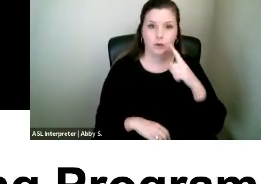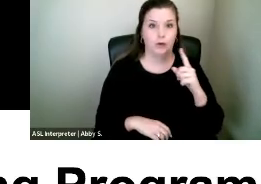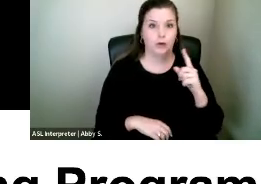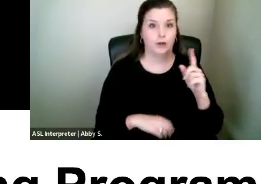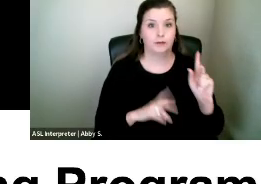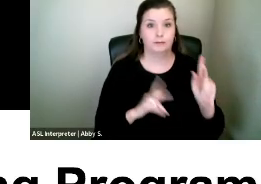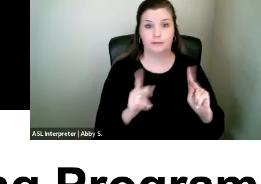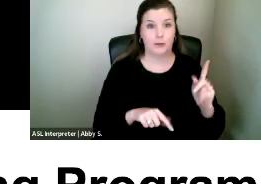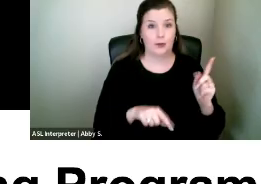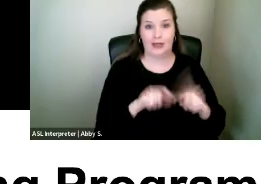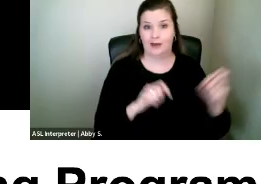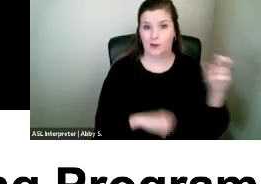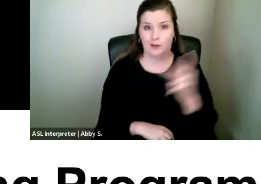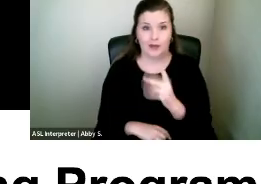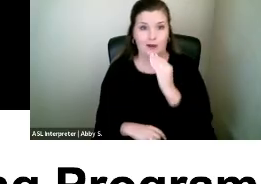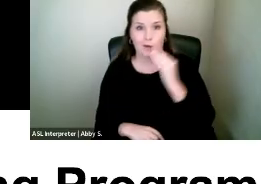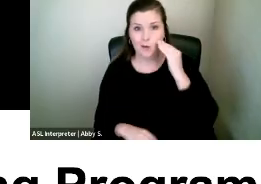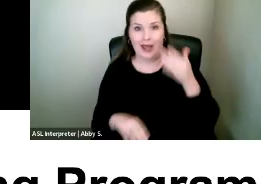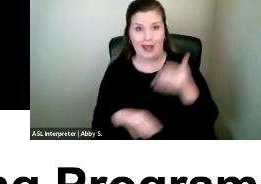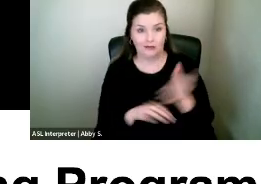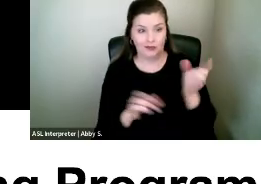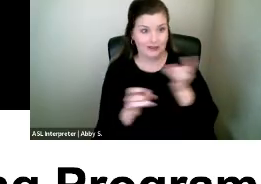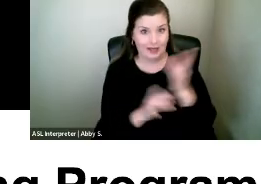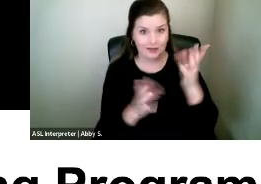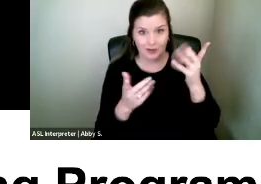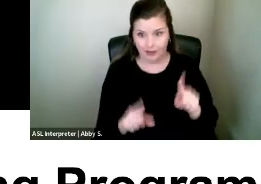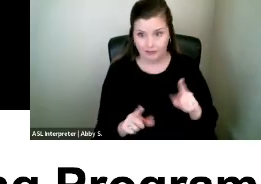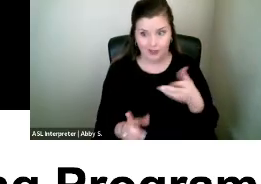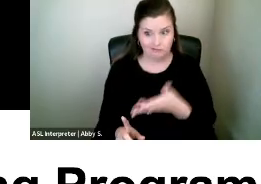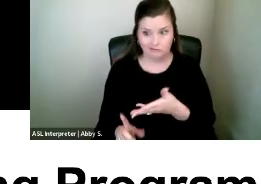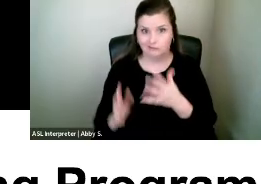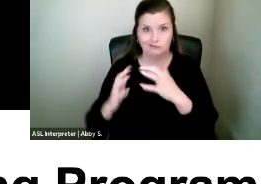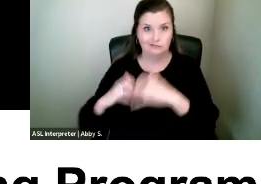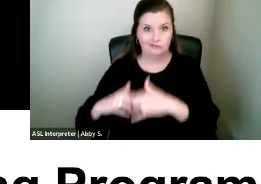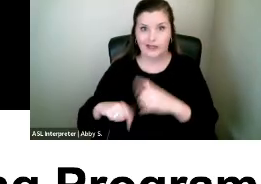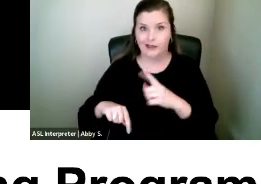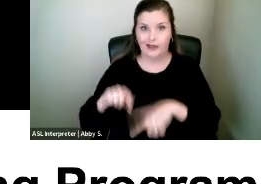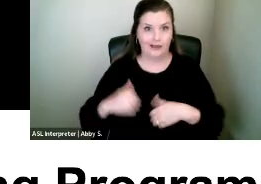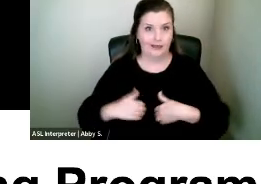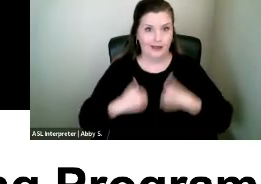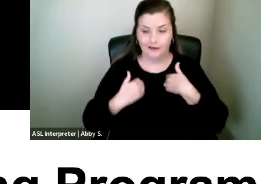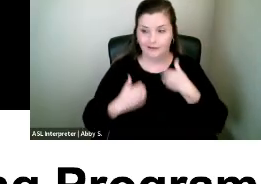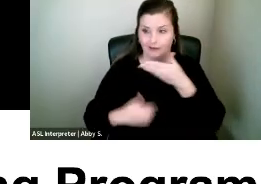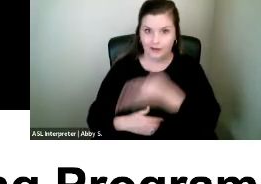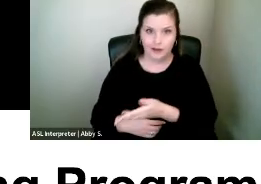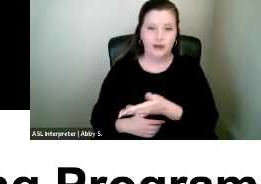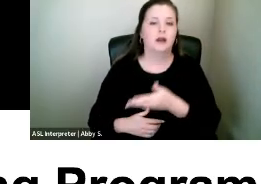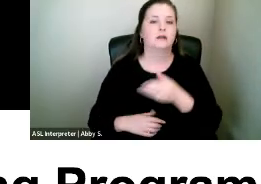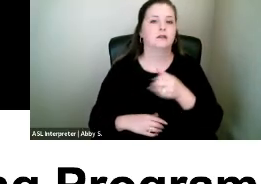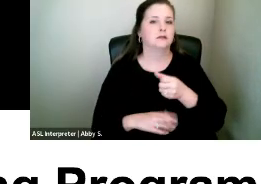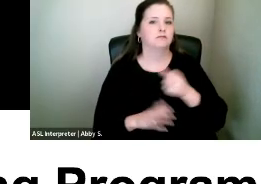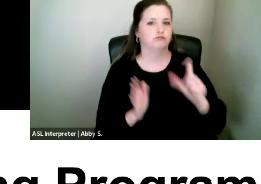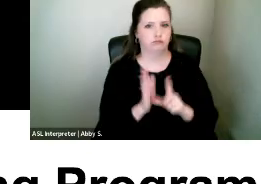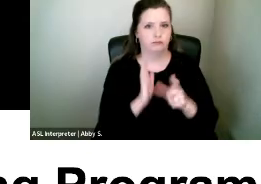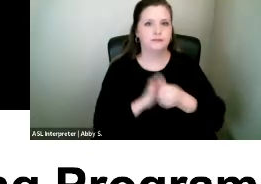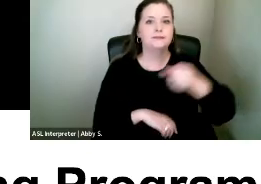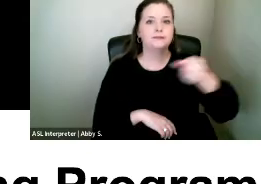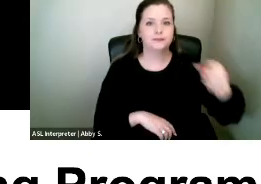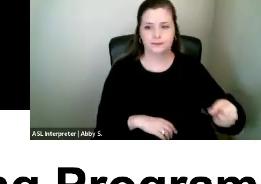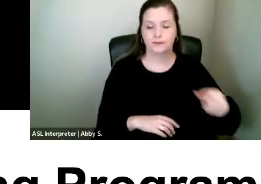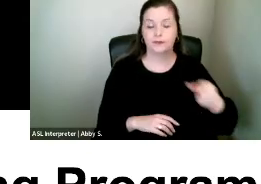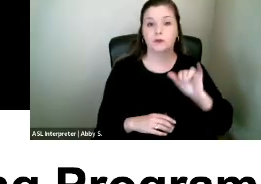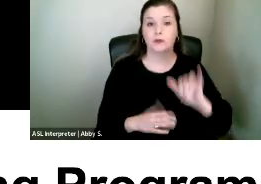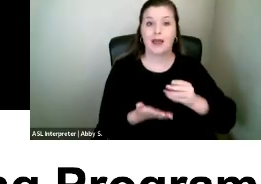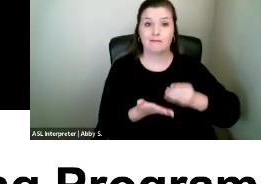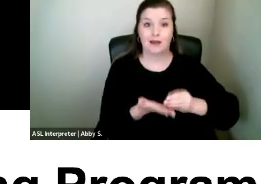return to their home following a disaster and their homes are unlivable. So that upfront funds